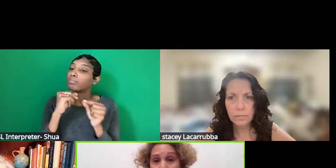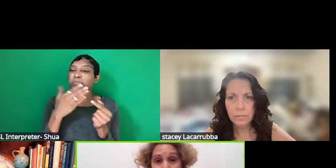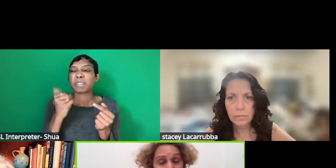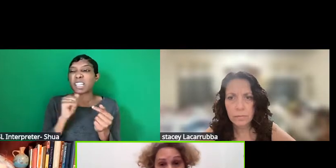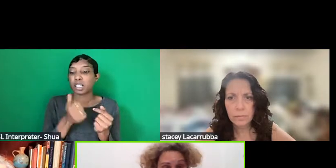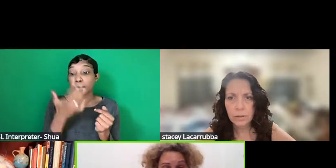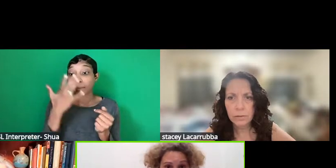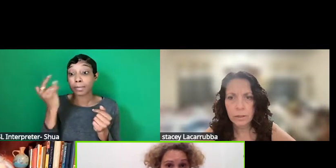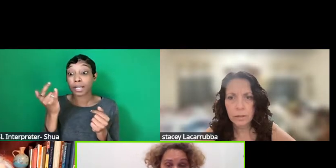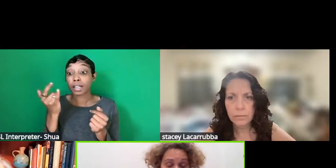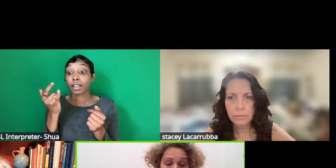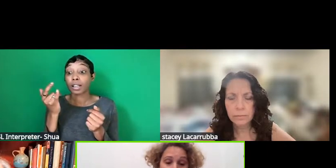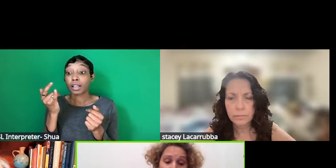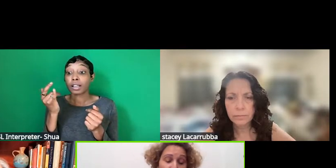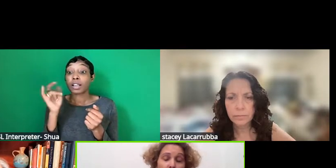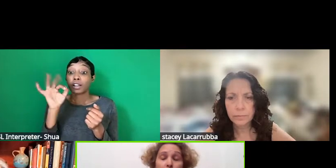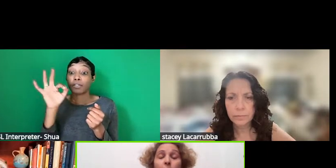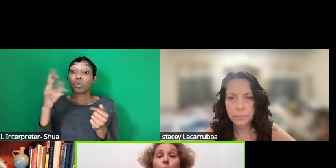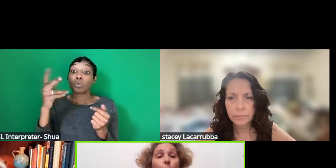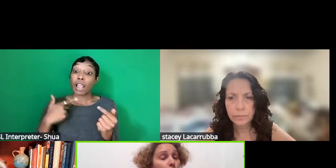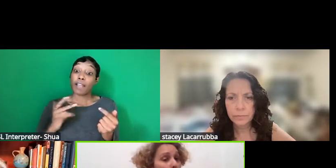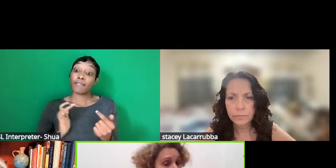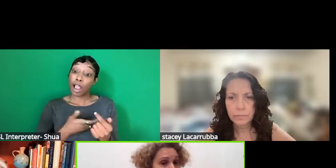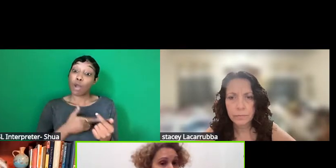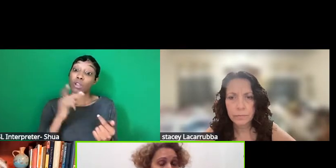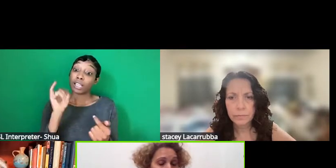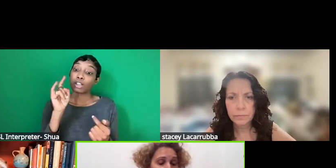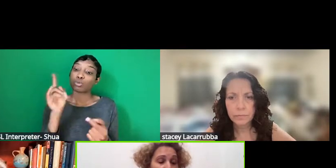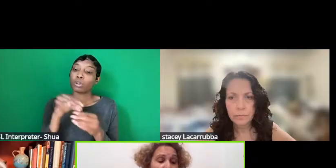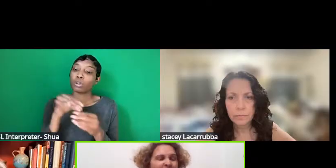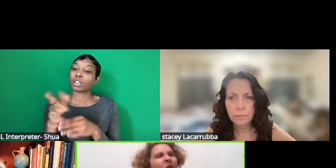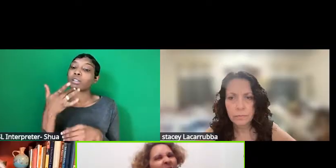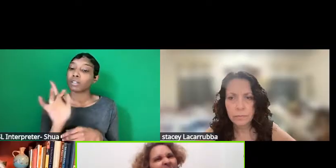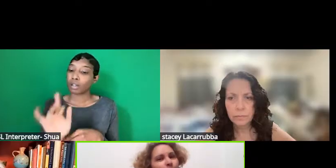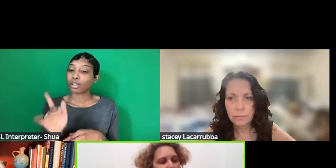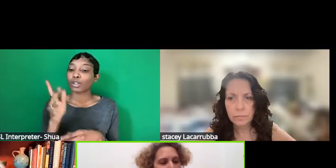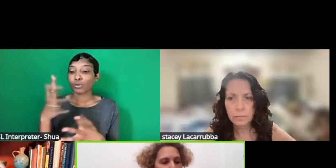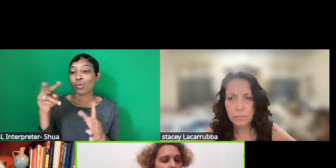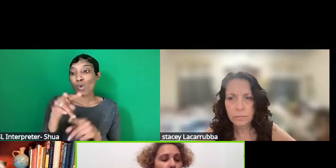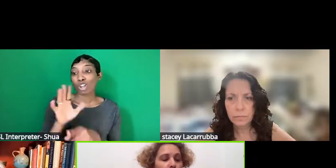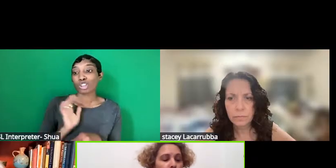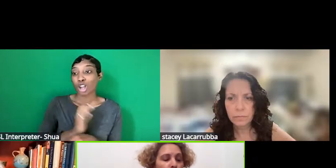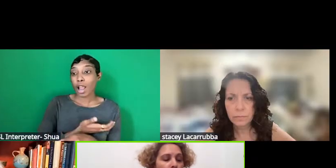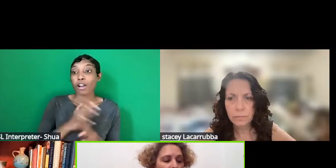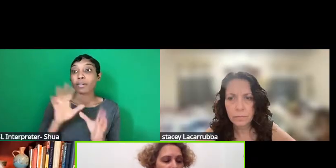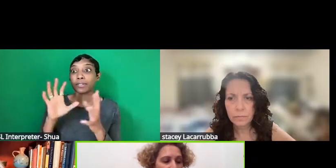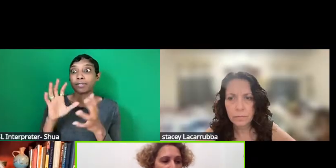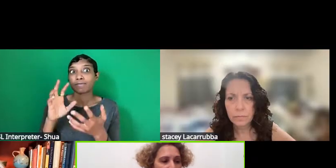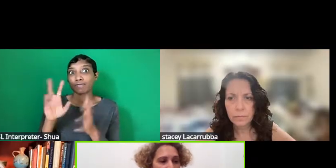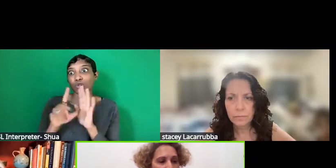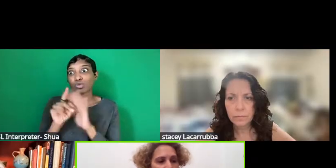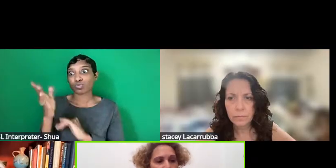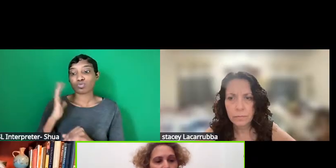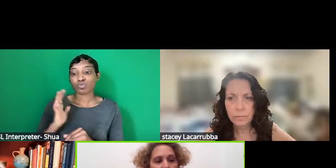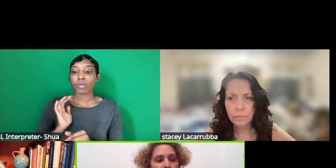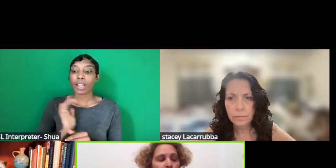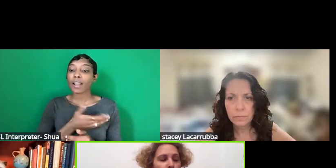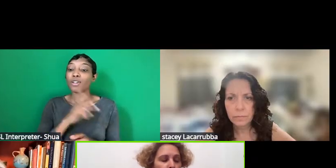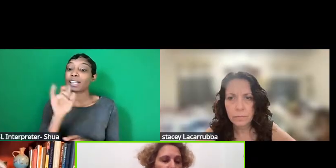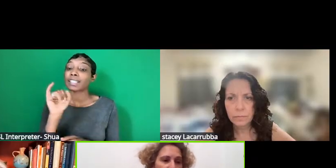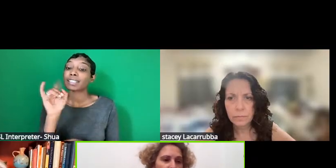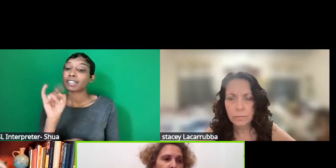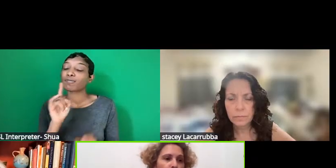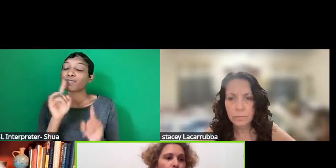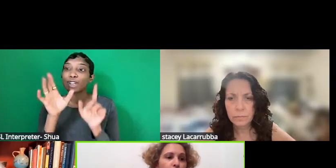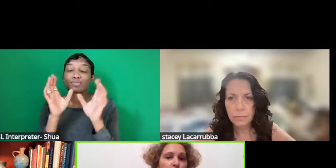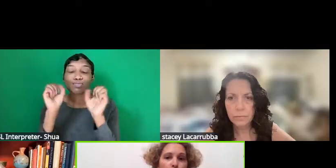kits, as some of you know who have been here a few times, or who watched our videos before, are incredible. So our kit has some really